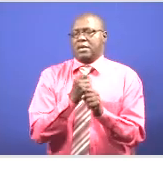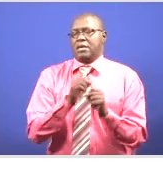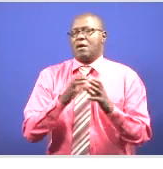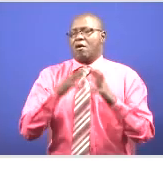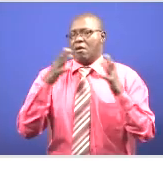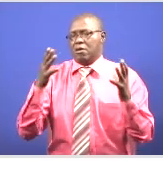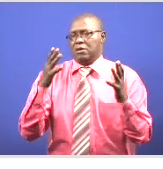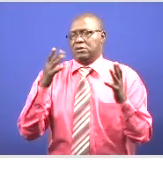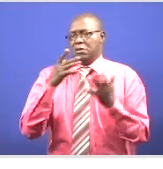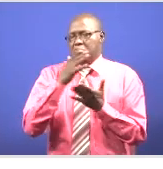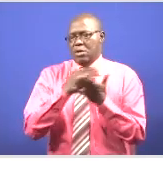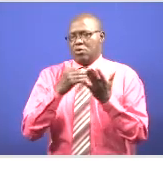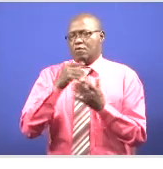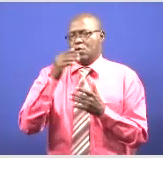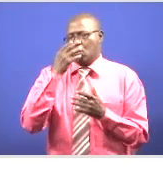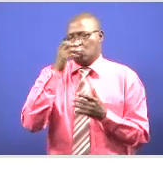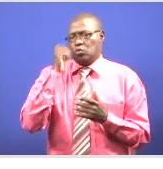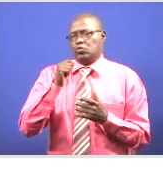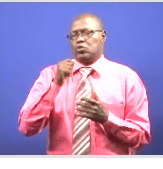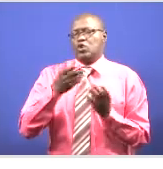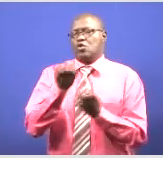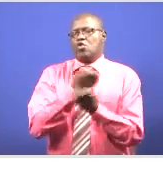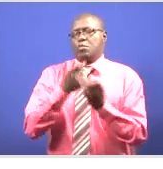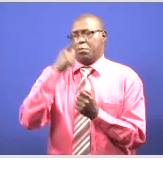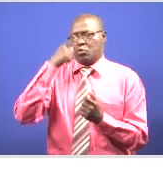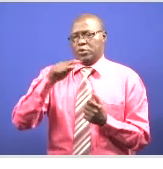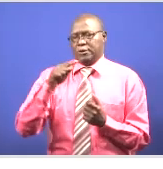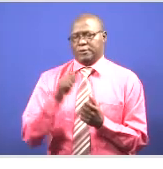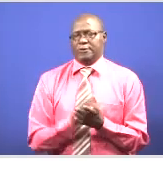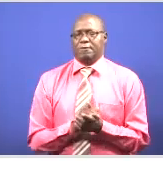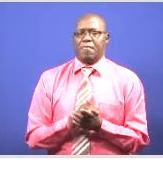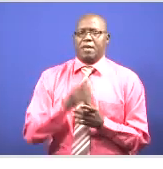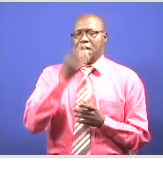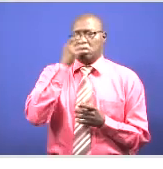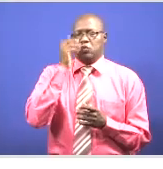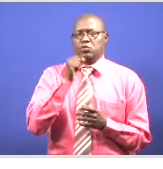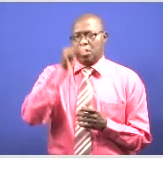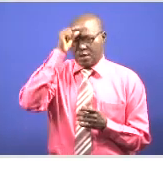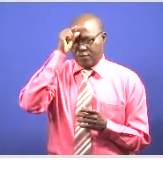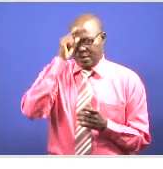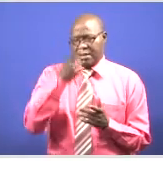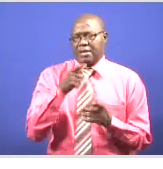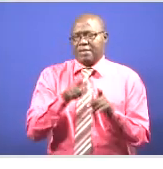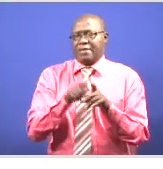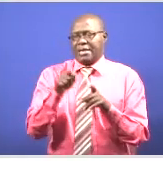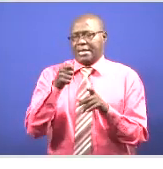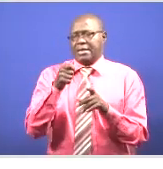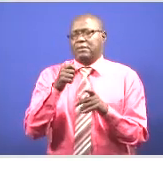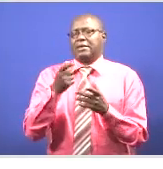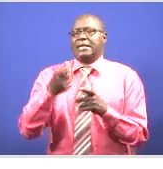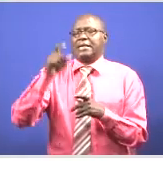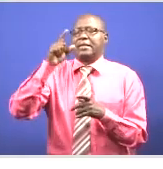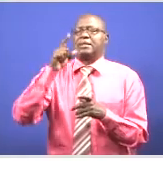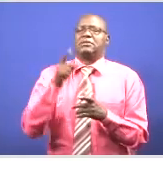economic policies as he pushes for the expansion of the tax base. Now, Ruto's government has been keen on increasing revenue collection